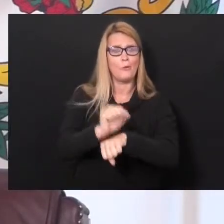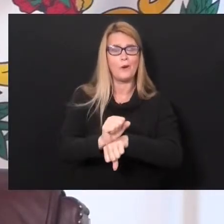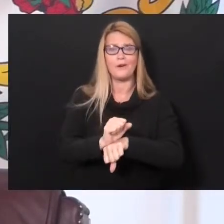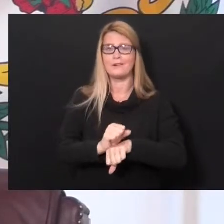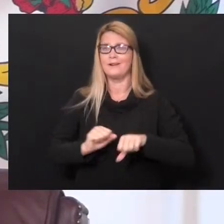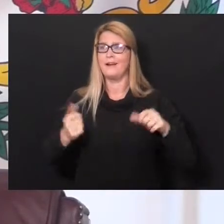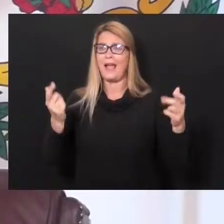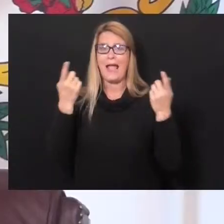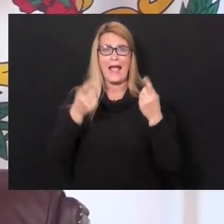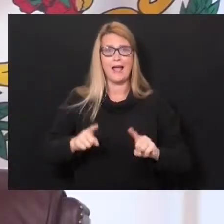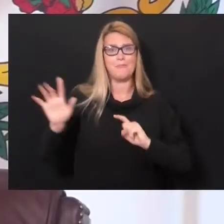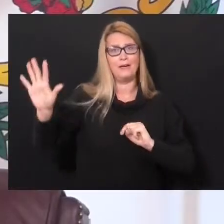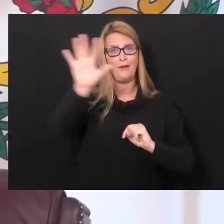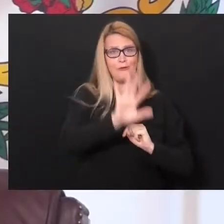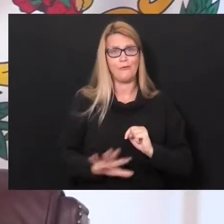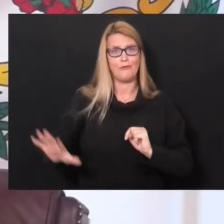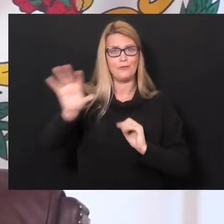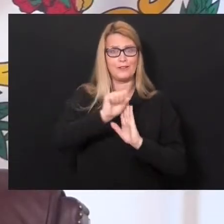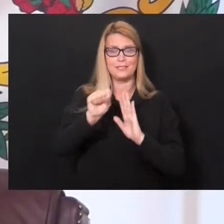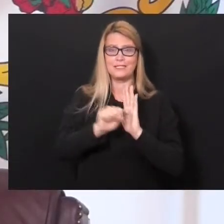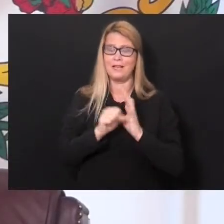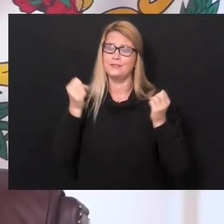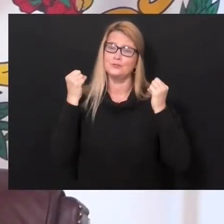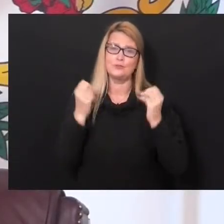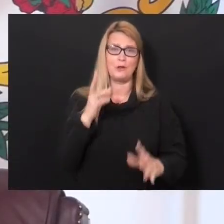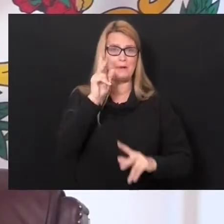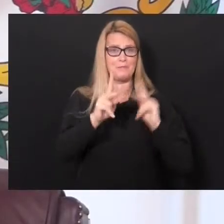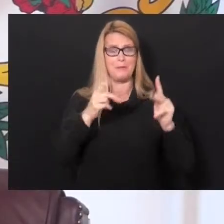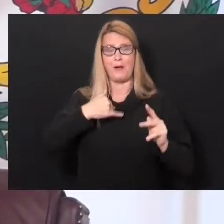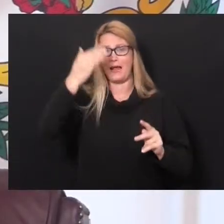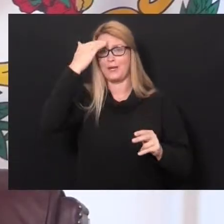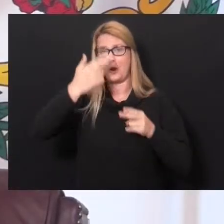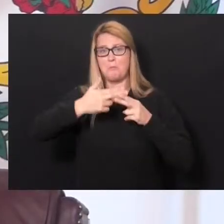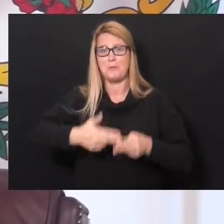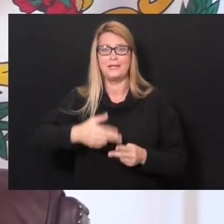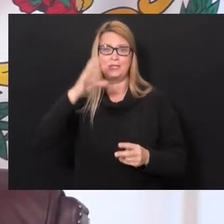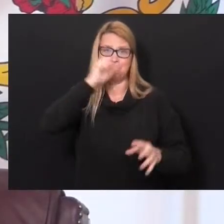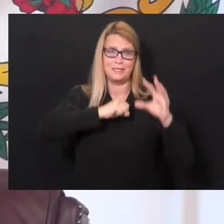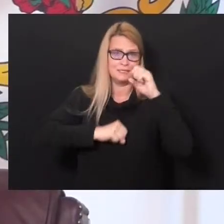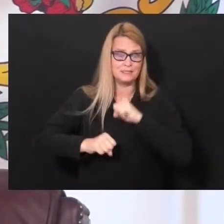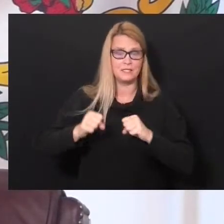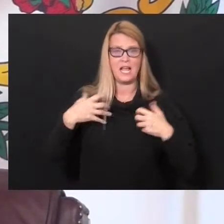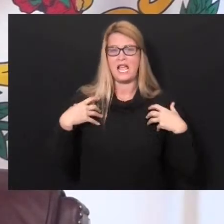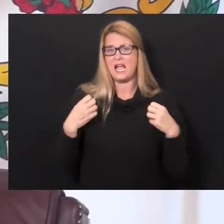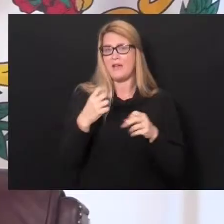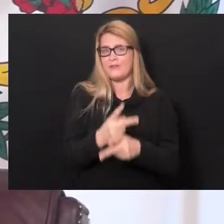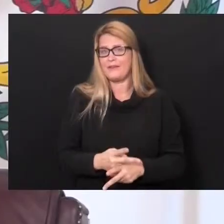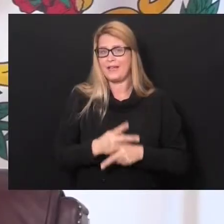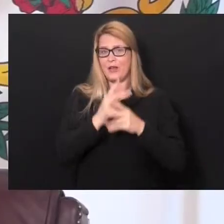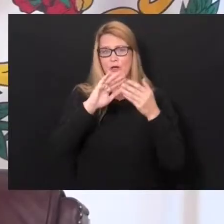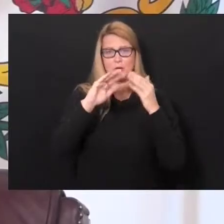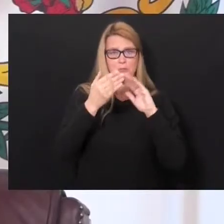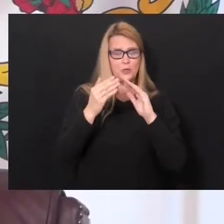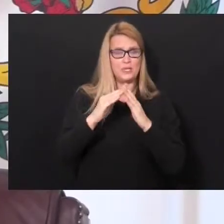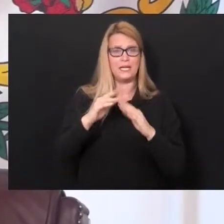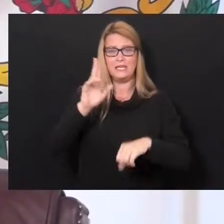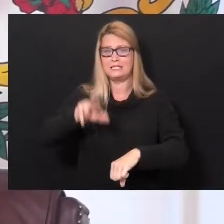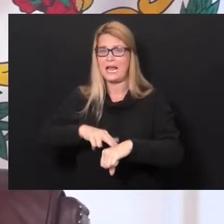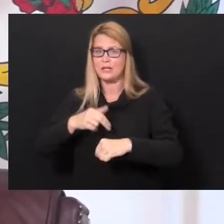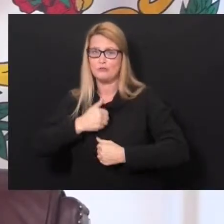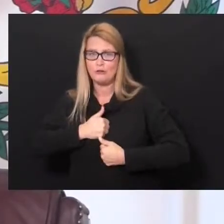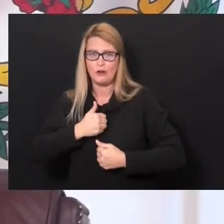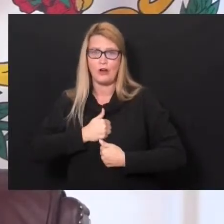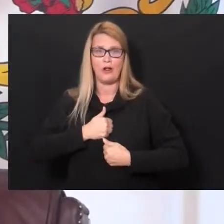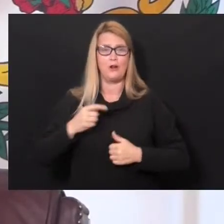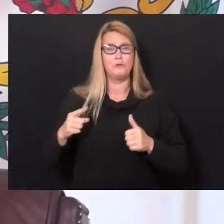all the different people that I could easily miss and everything, but our healthcare community is unbelievable. Our National Guard, unbelievable.